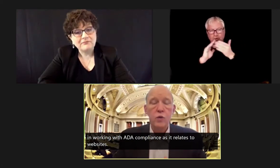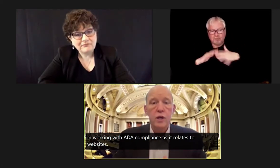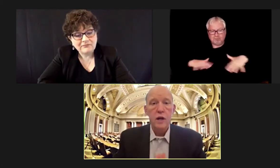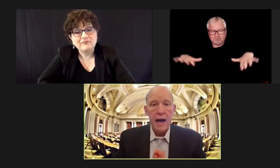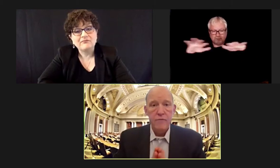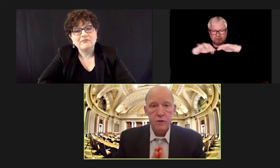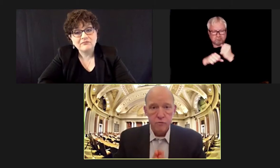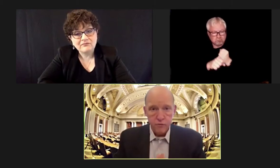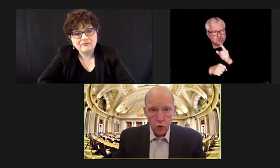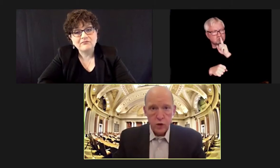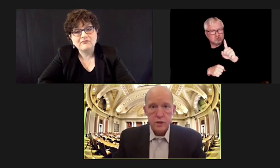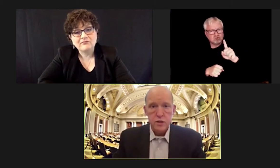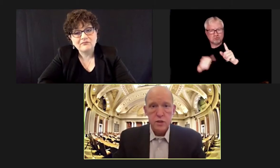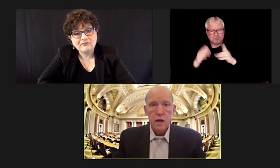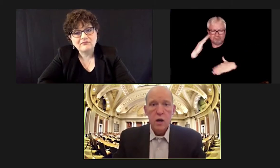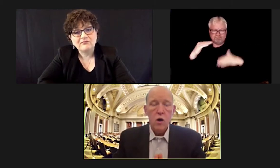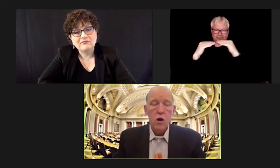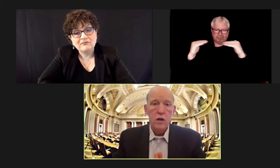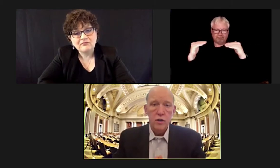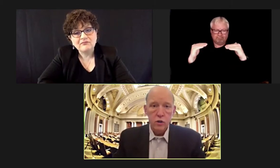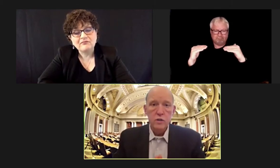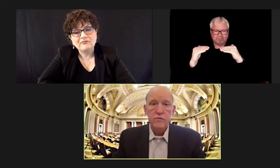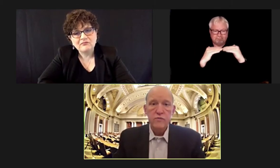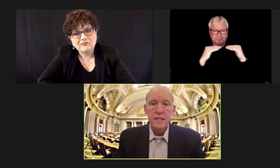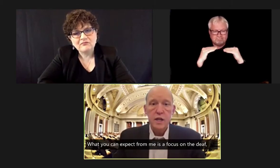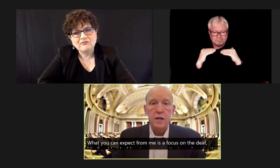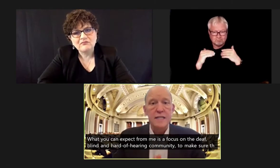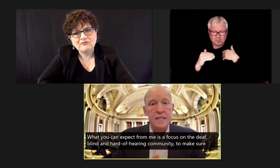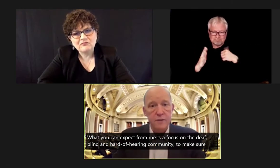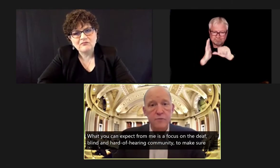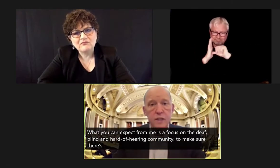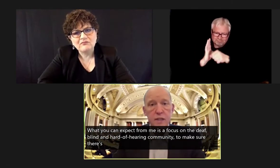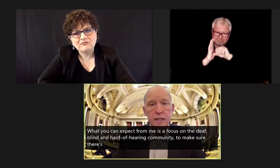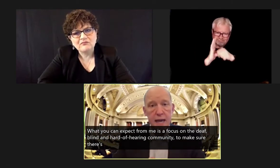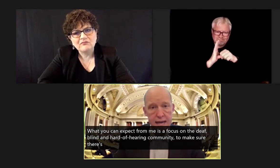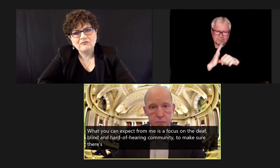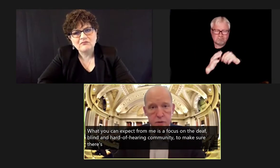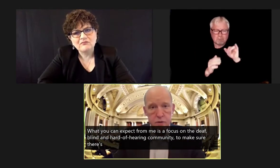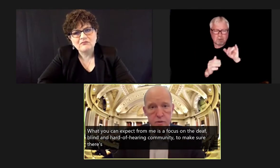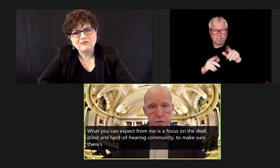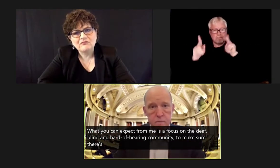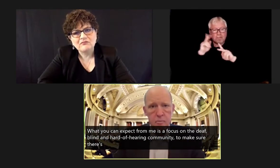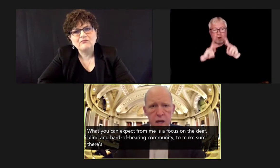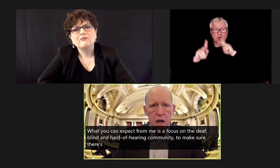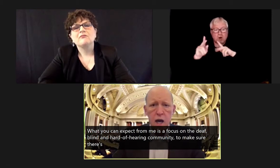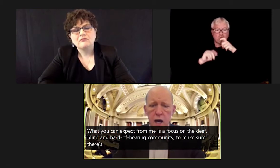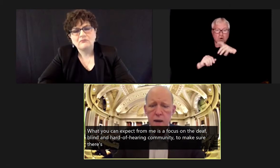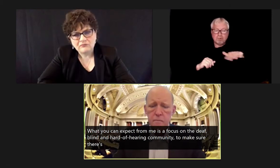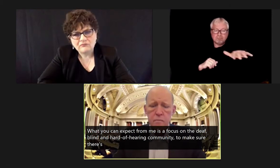sure that we are having a focus on those of us that are differently abled.